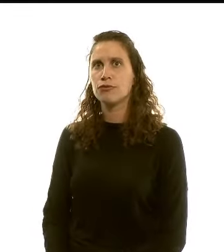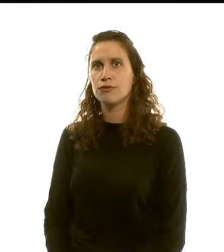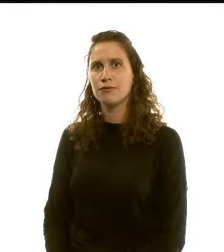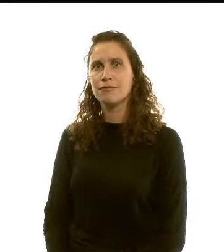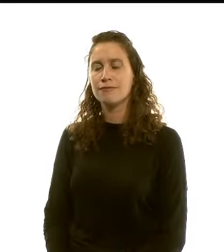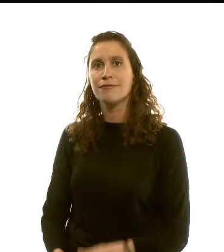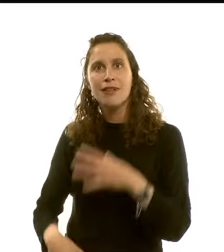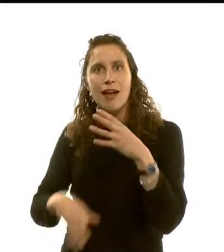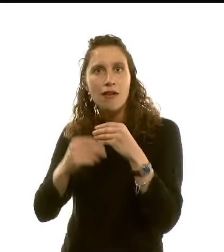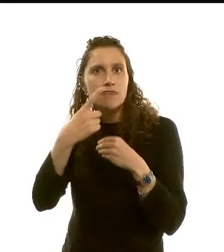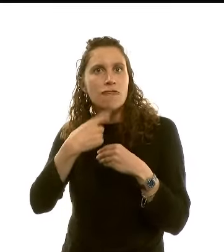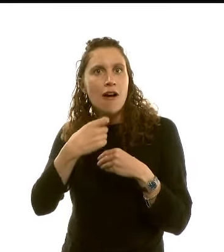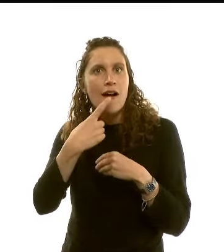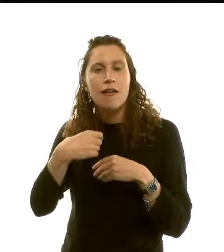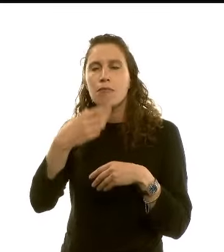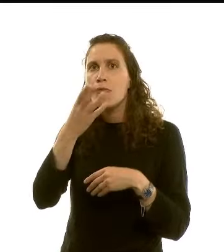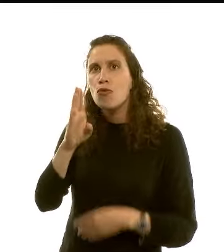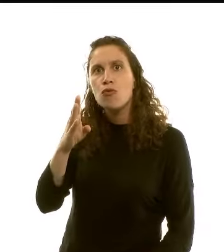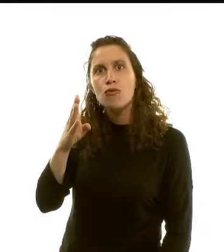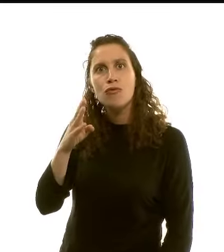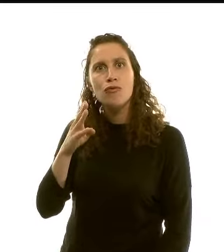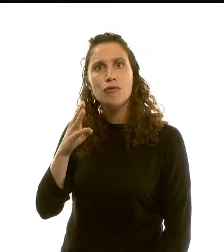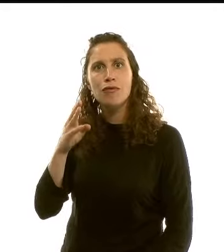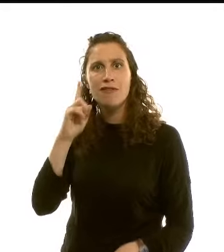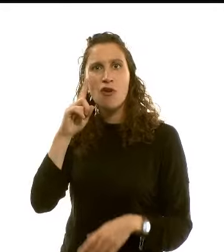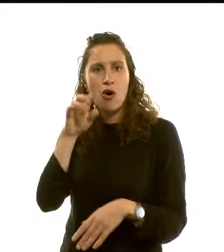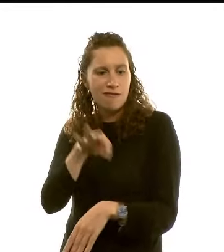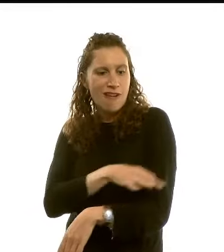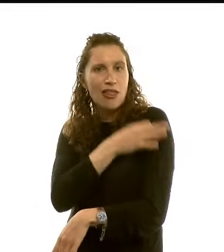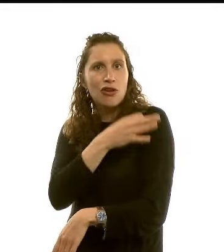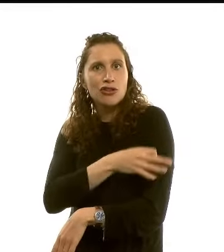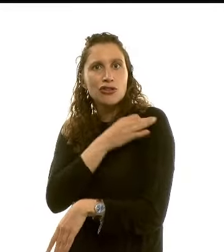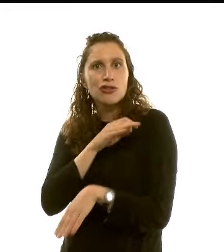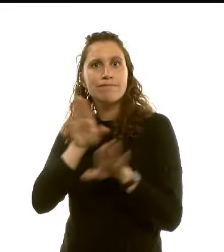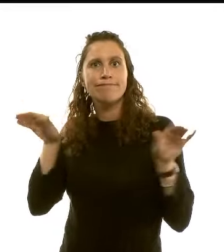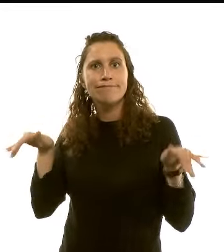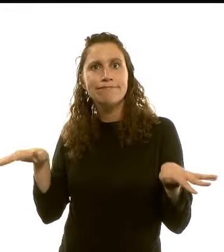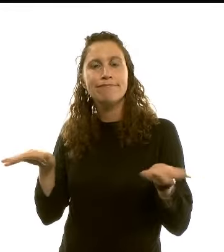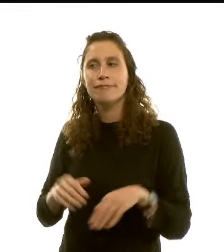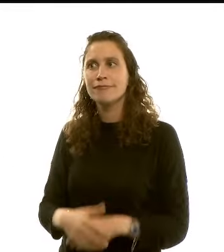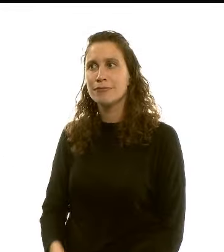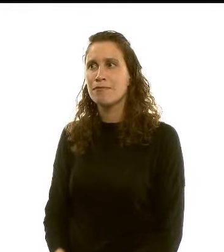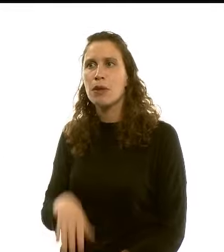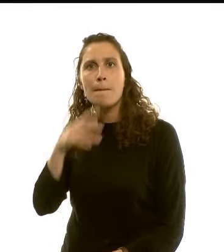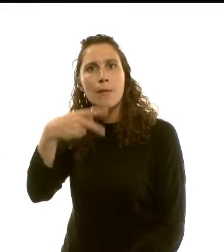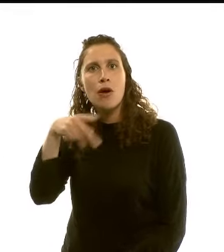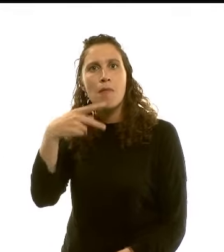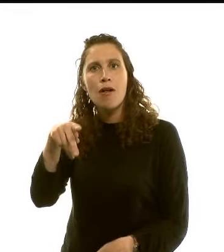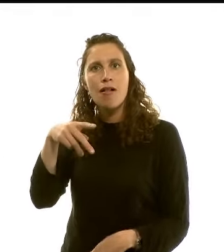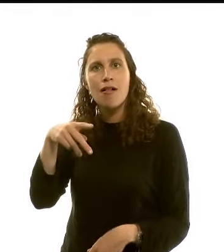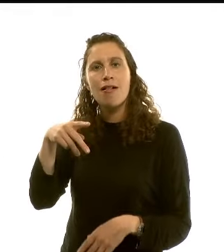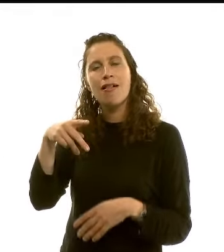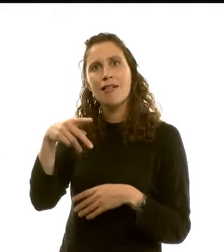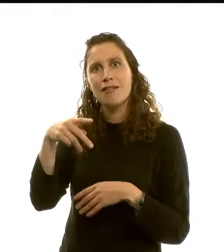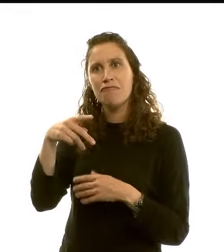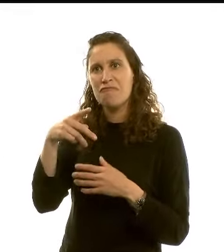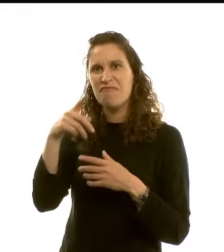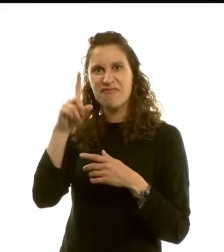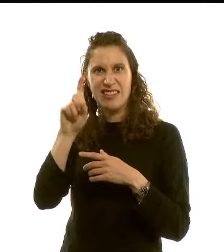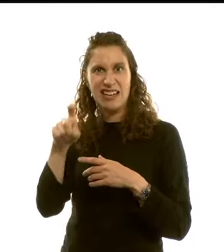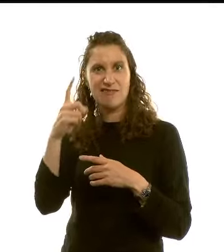red and some blue for the feathers, and then some purple. We'll need some way to build